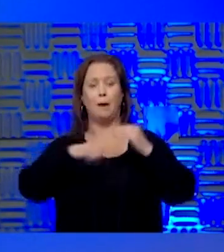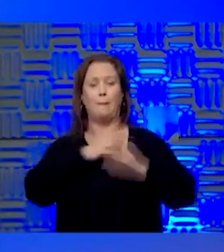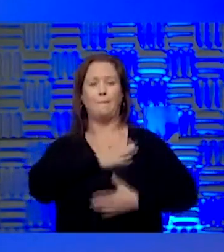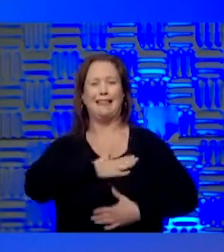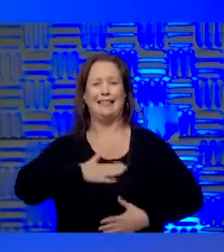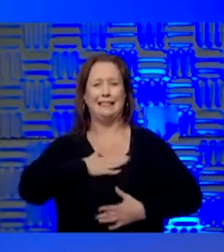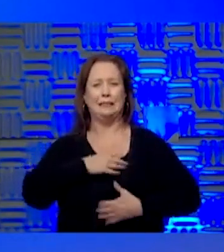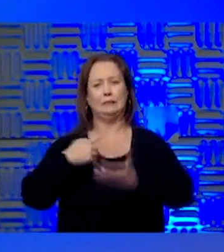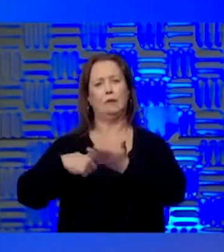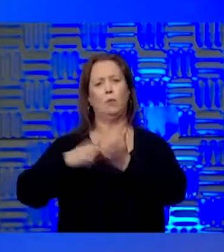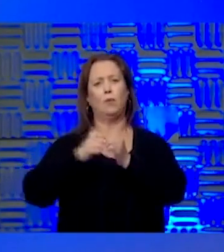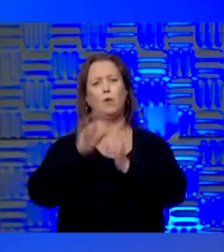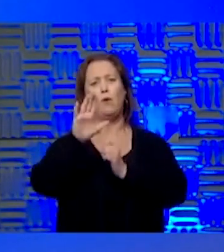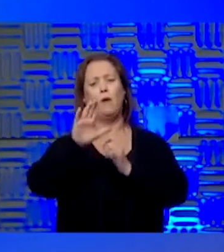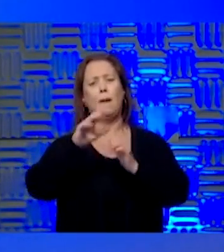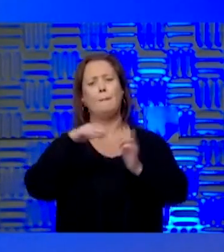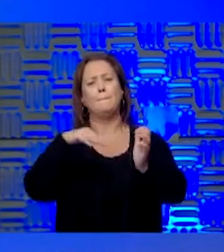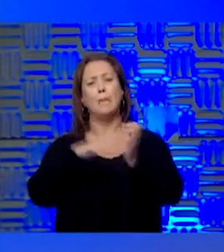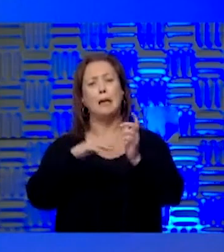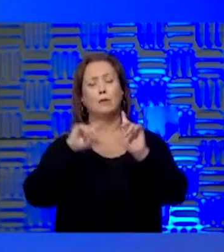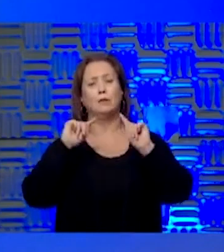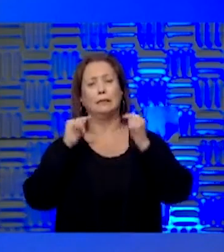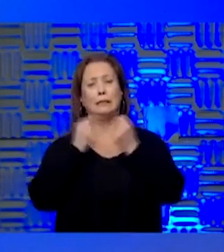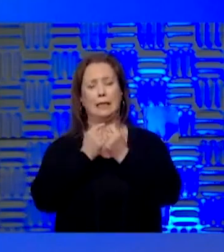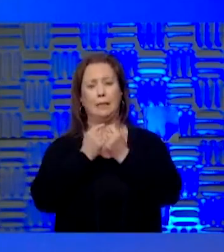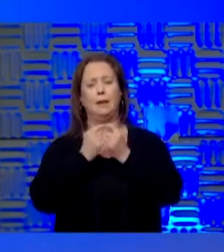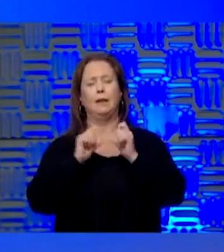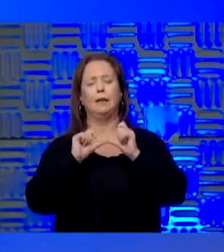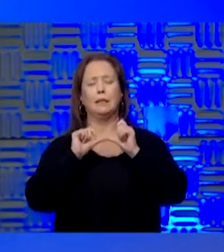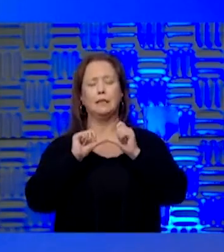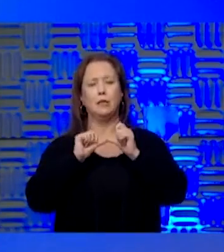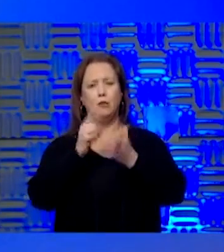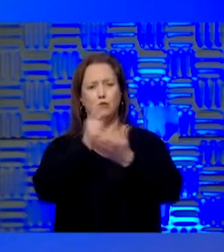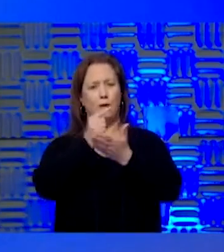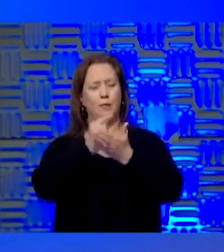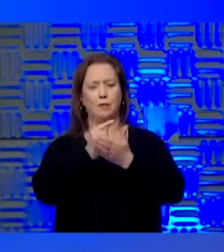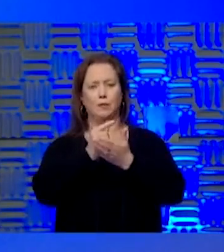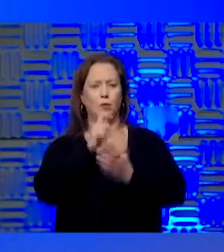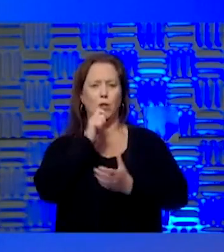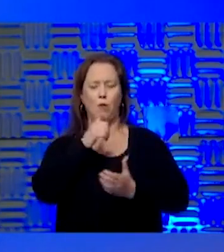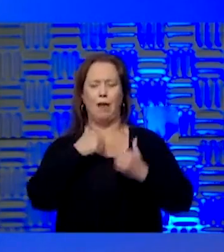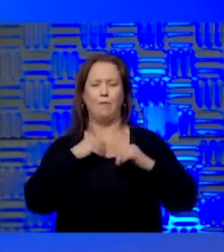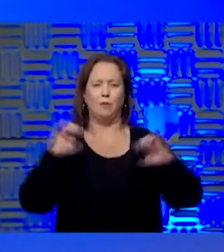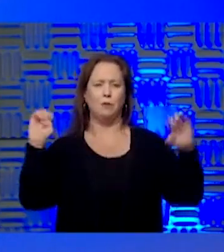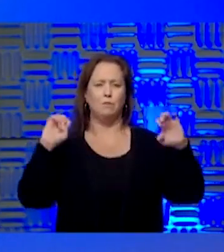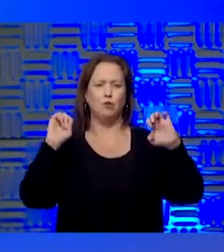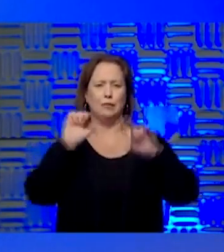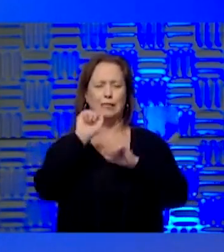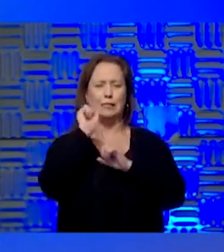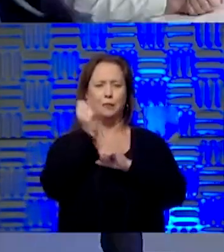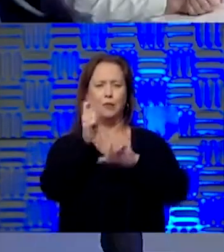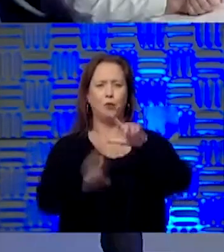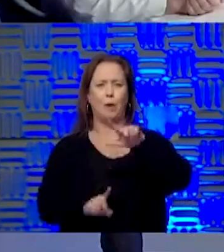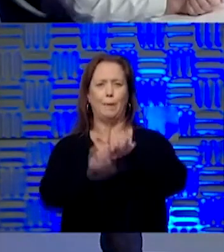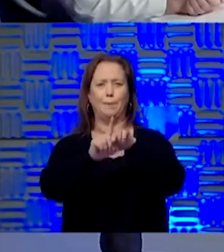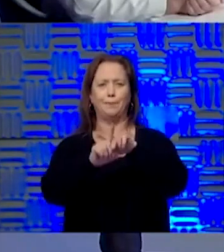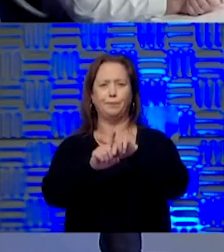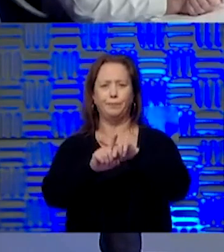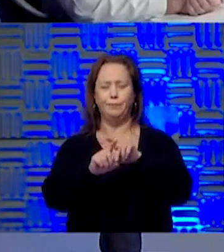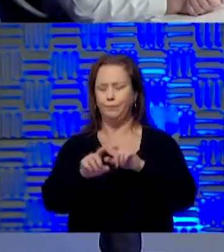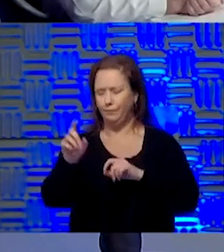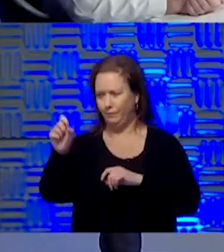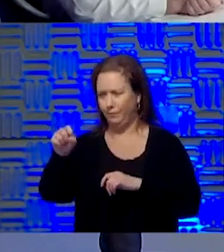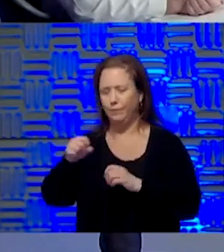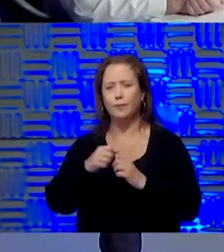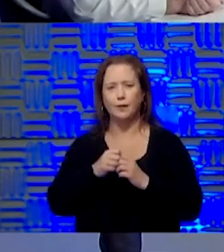please discuss with your medical team. Please continue to treat those optimally so we aren't having those emergency situations. Yeah, I